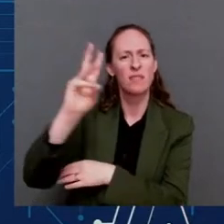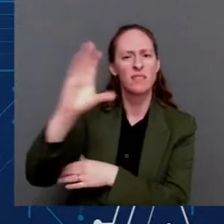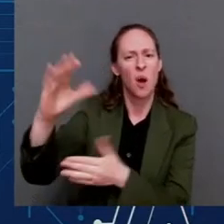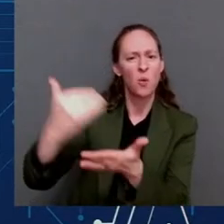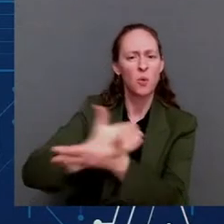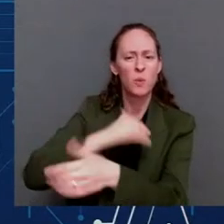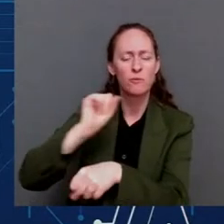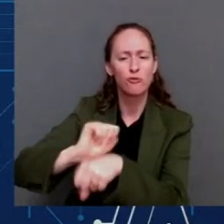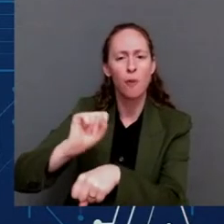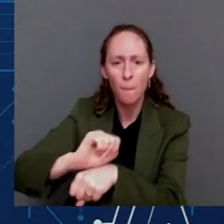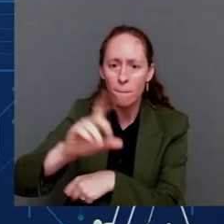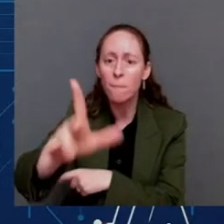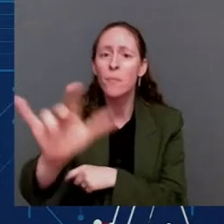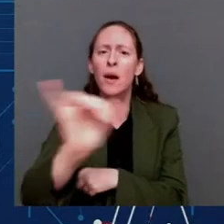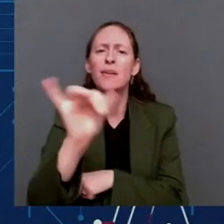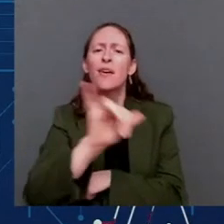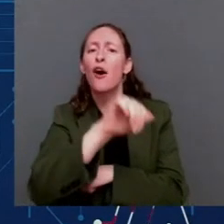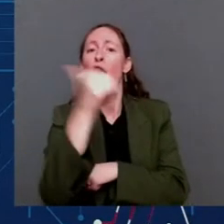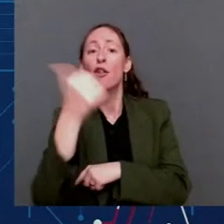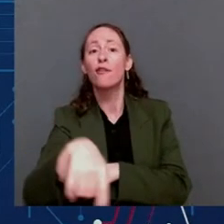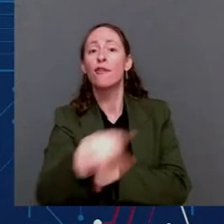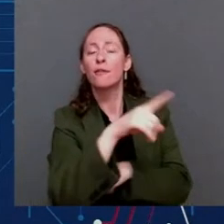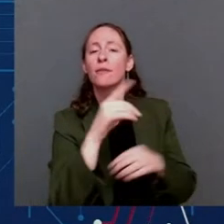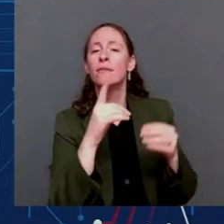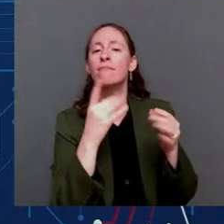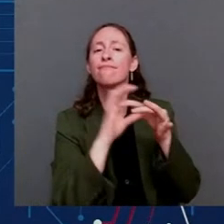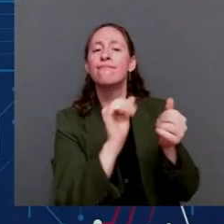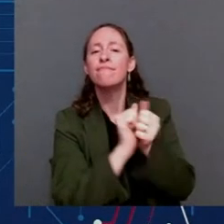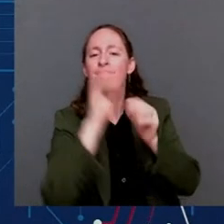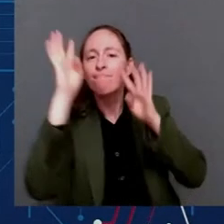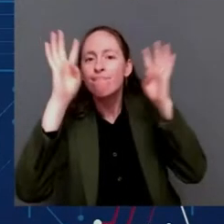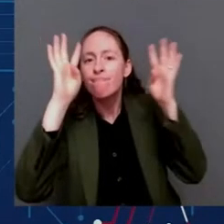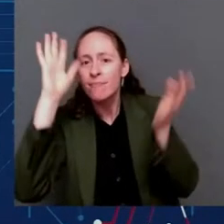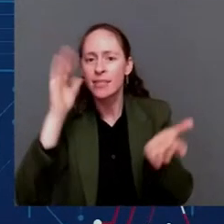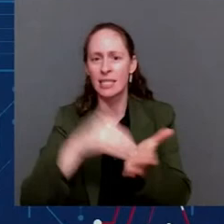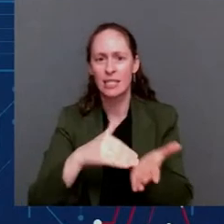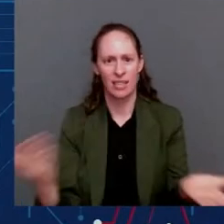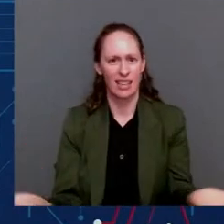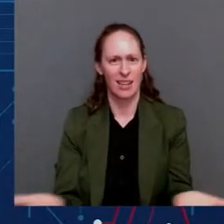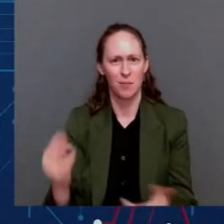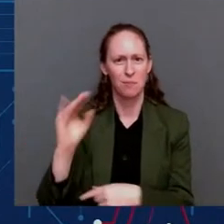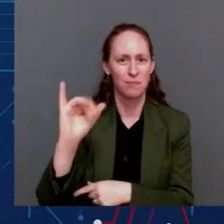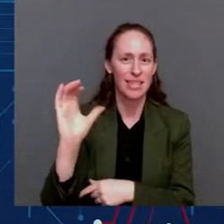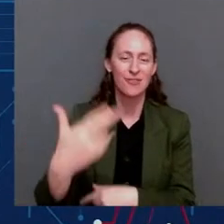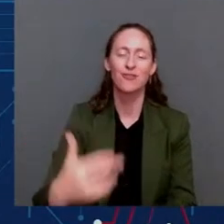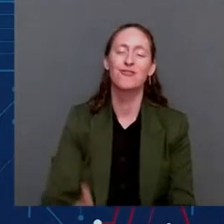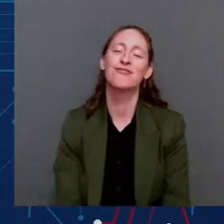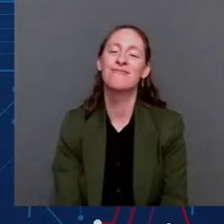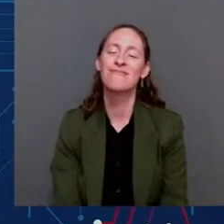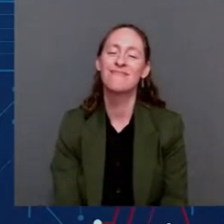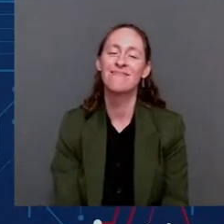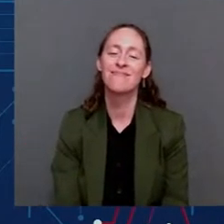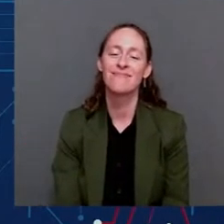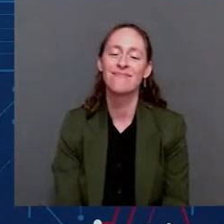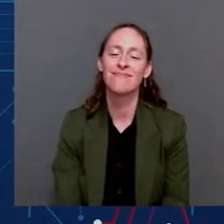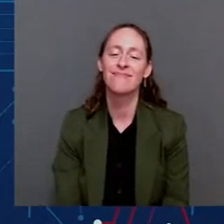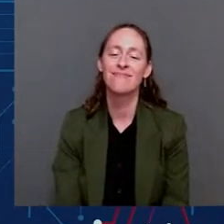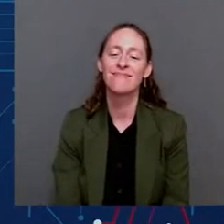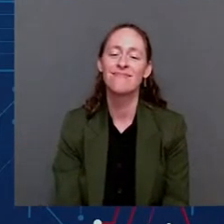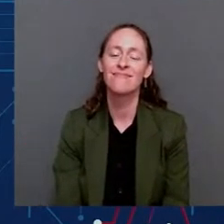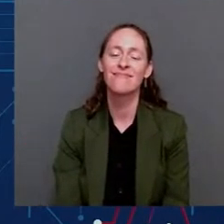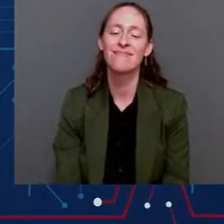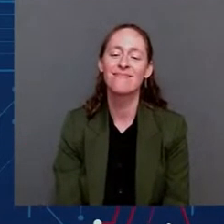cutting edge innovation center in Washtenaw County, creating 3,000 jobs, and Pfizer, a Michigan stalwart, announced